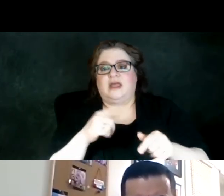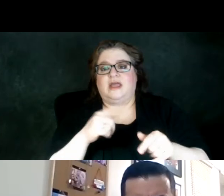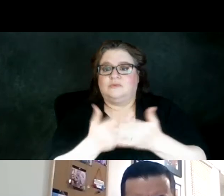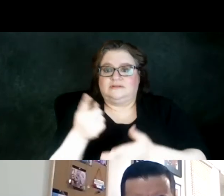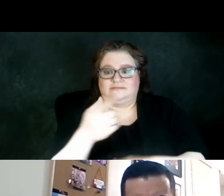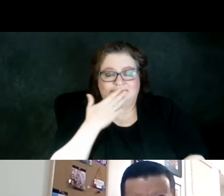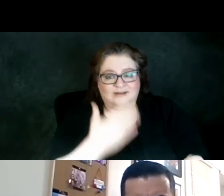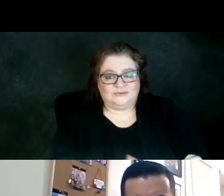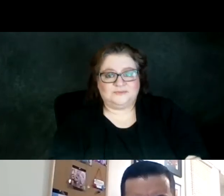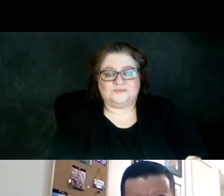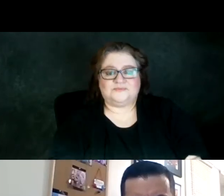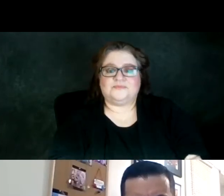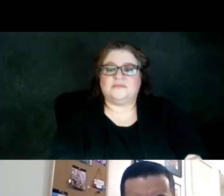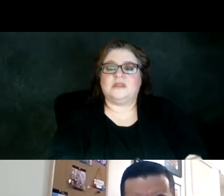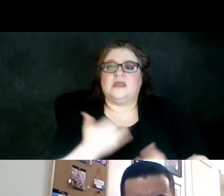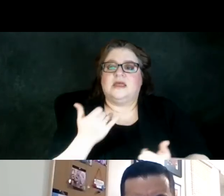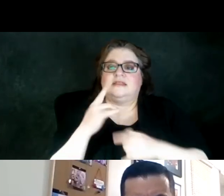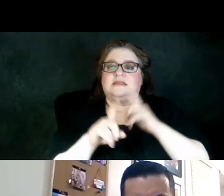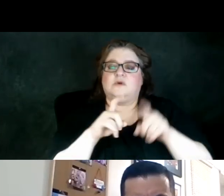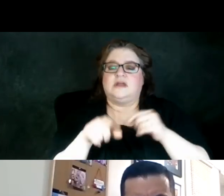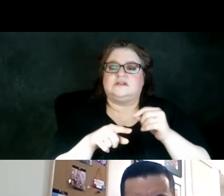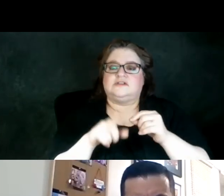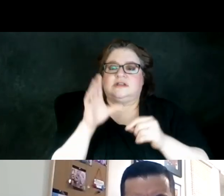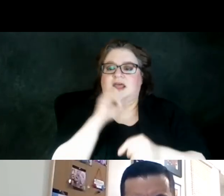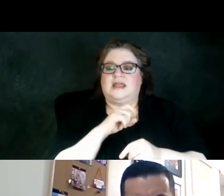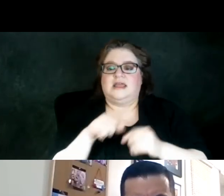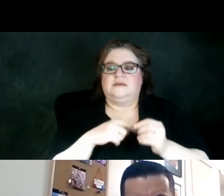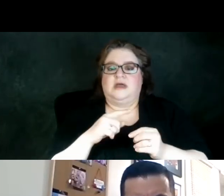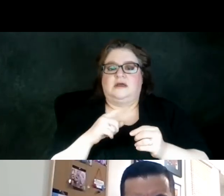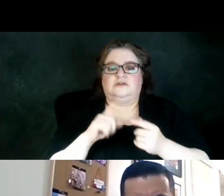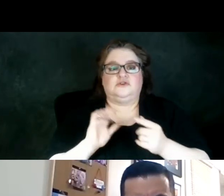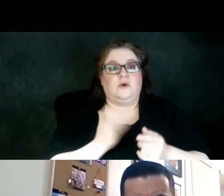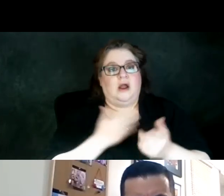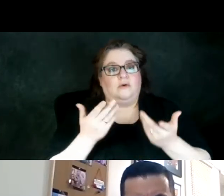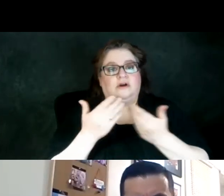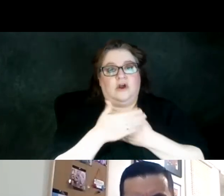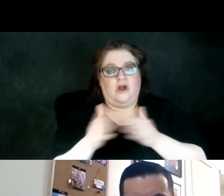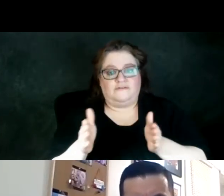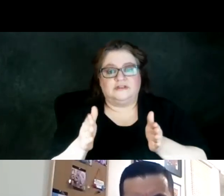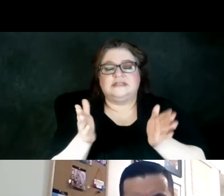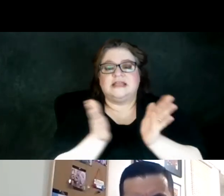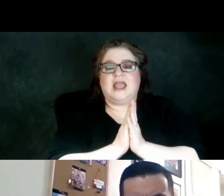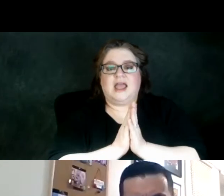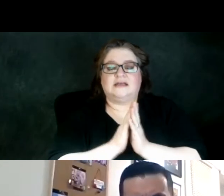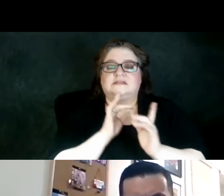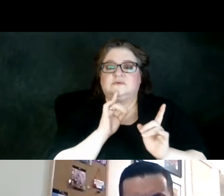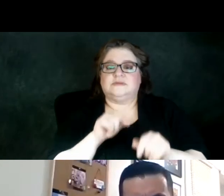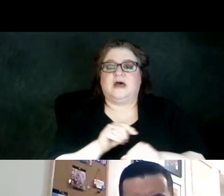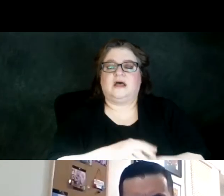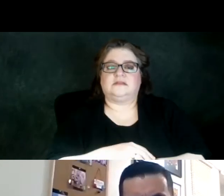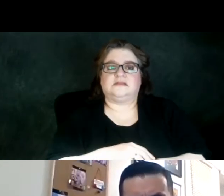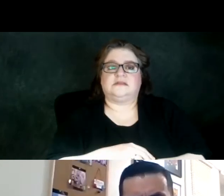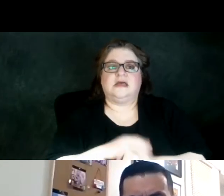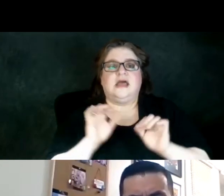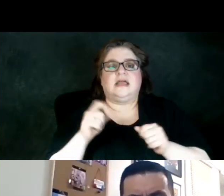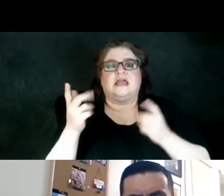Okay, this question is actually, I guess, geared towards our office. So they asked me to respond. Can